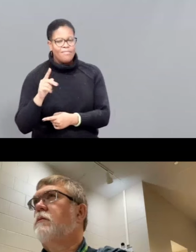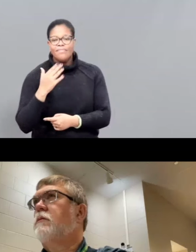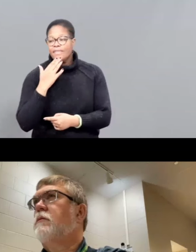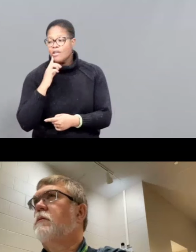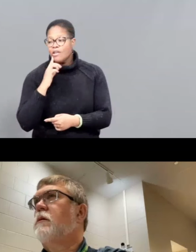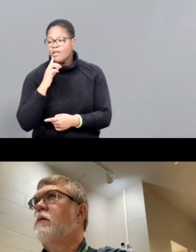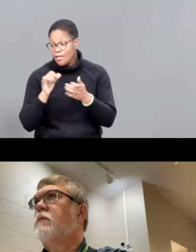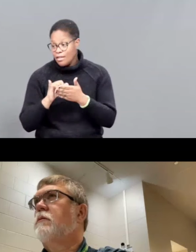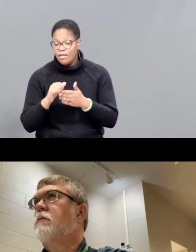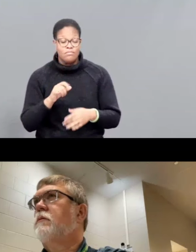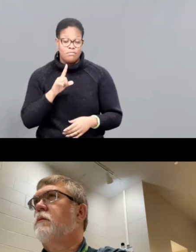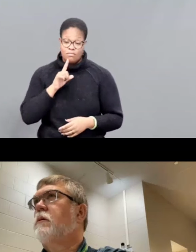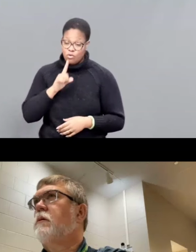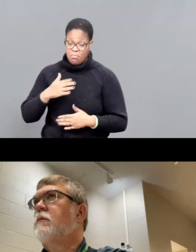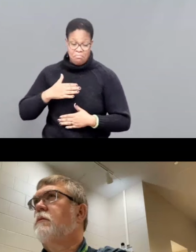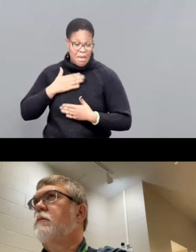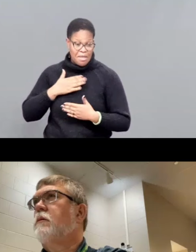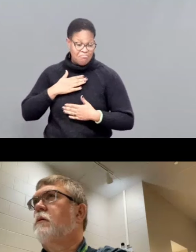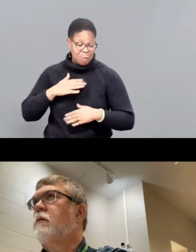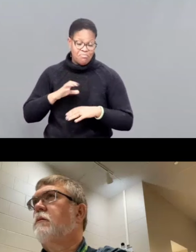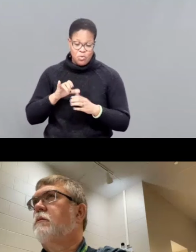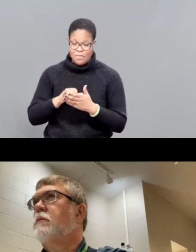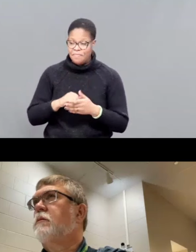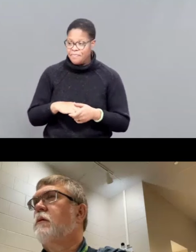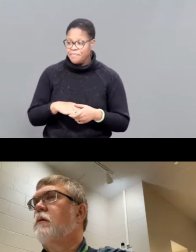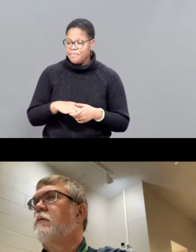handling that. Sure, happy to do it.